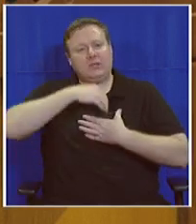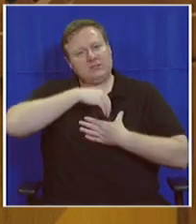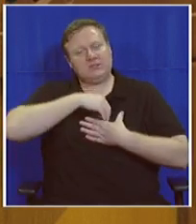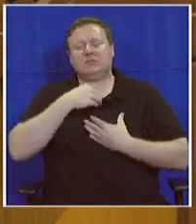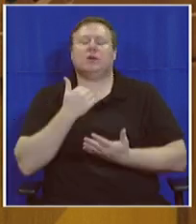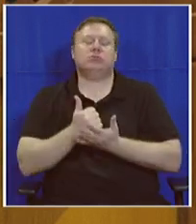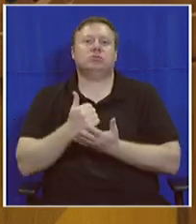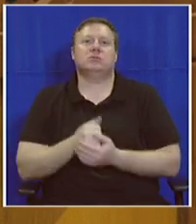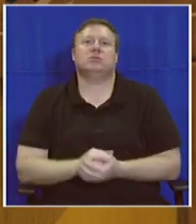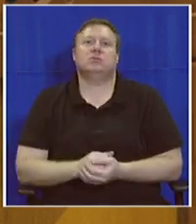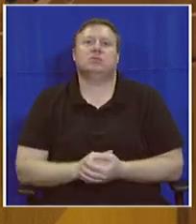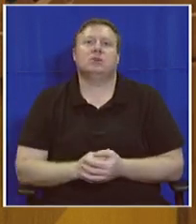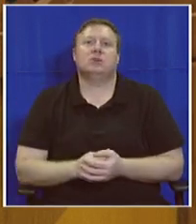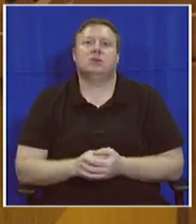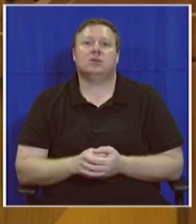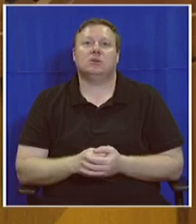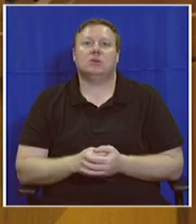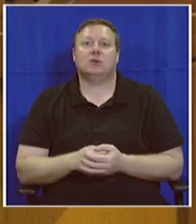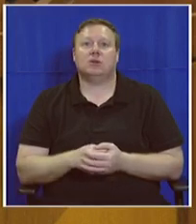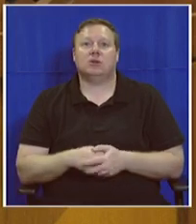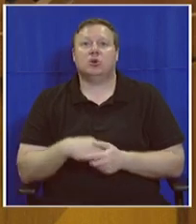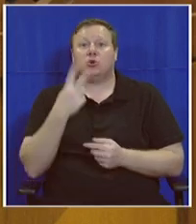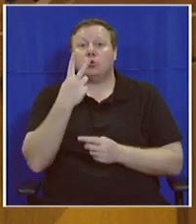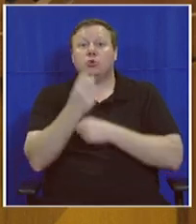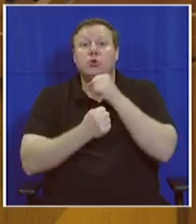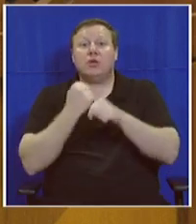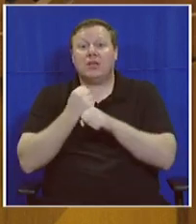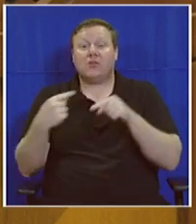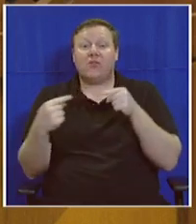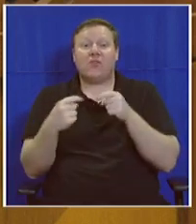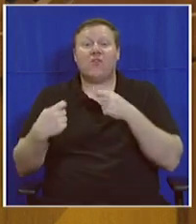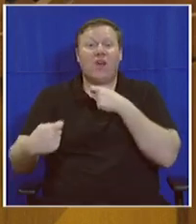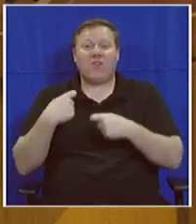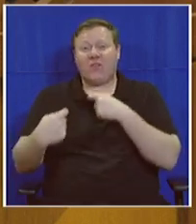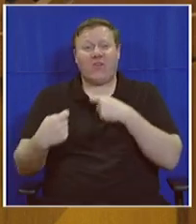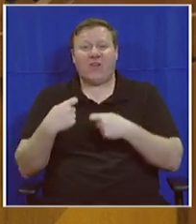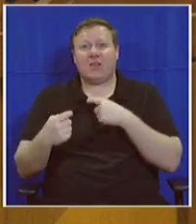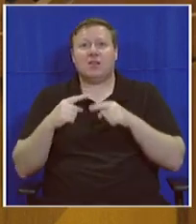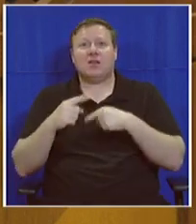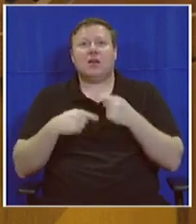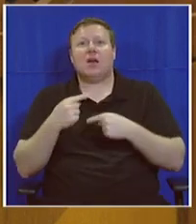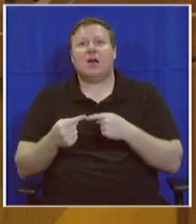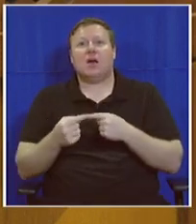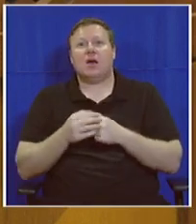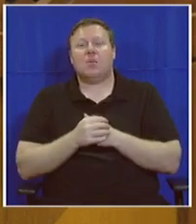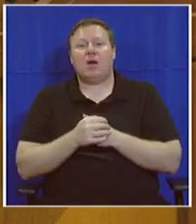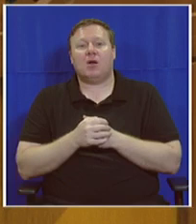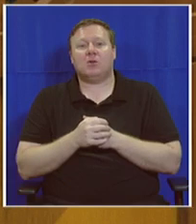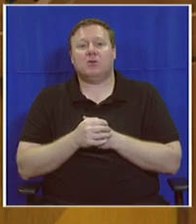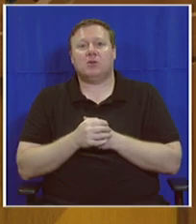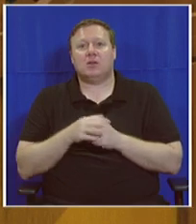once fought for 2 years over this matter, over a little boy who wanted to be a primary caregiver